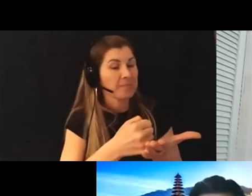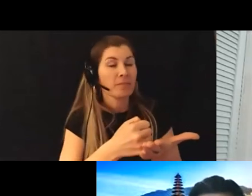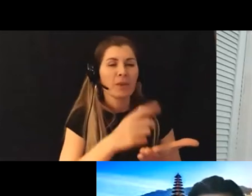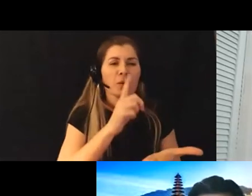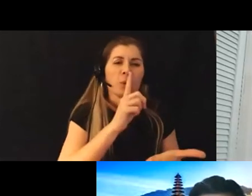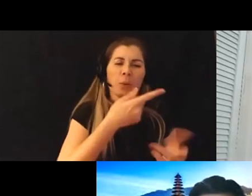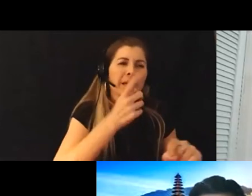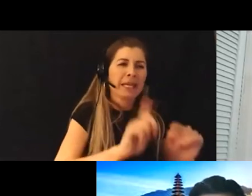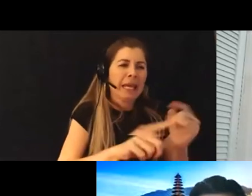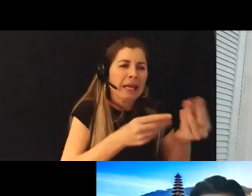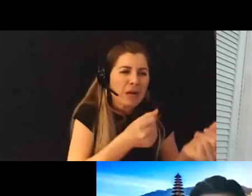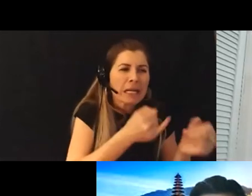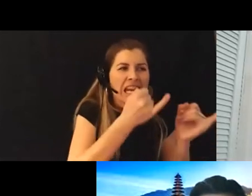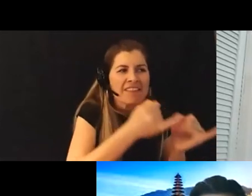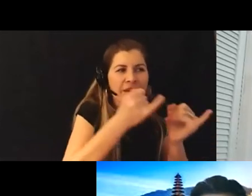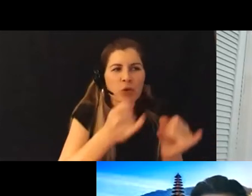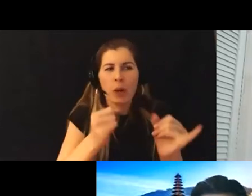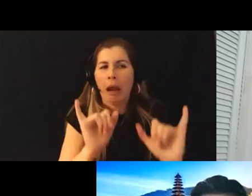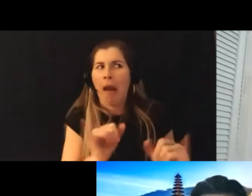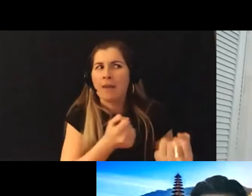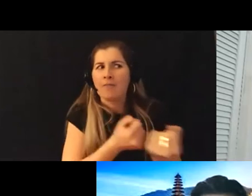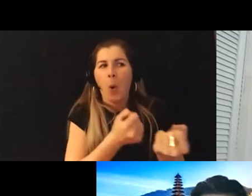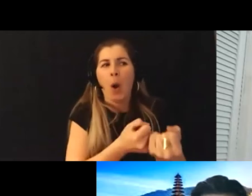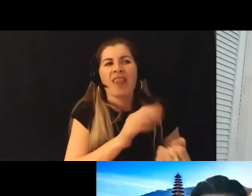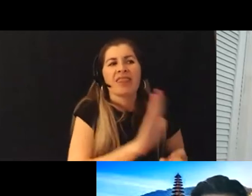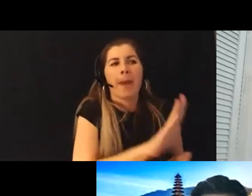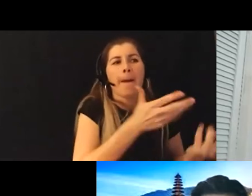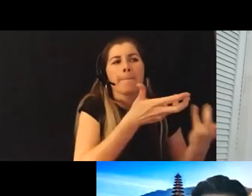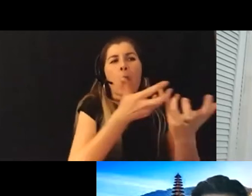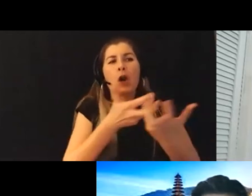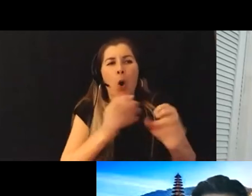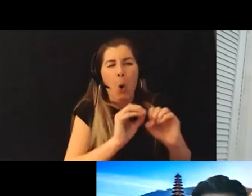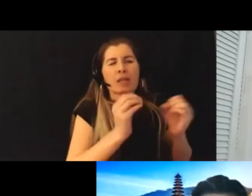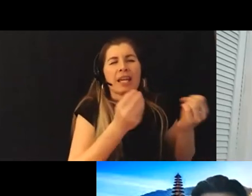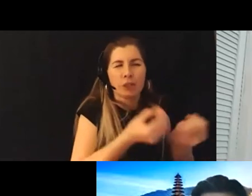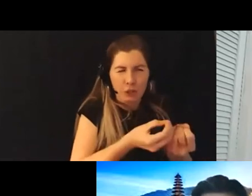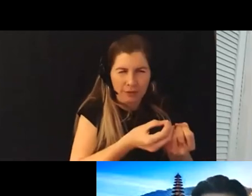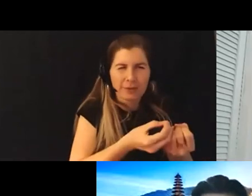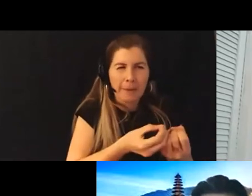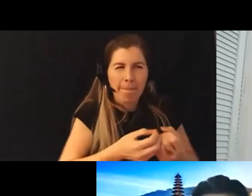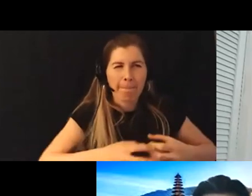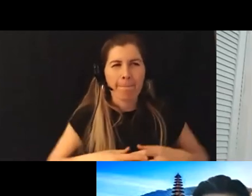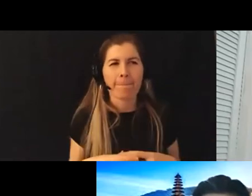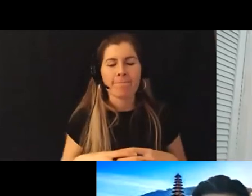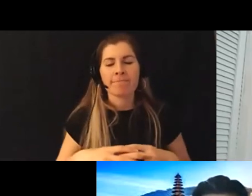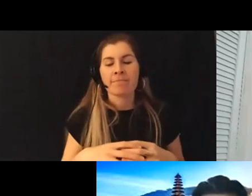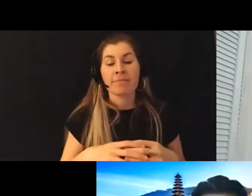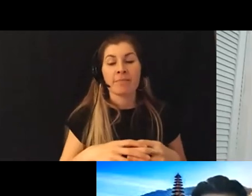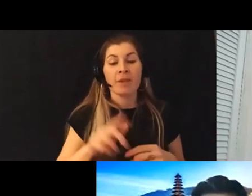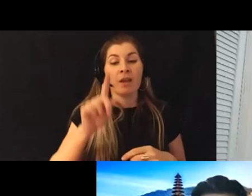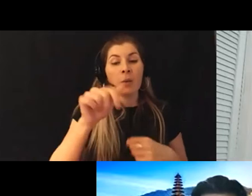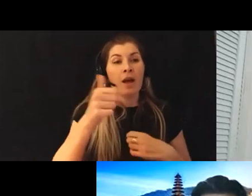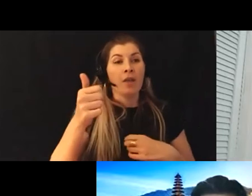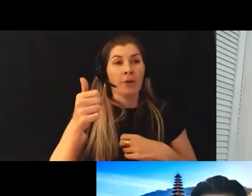teaching artists directly, we can fund partnerships with teaching artists. The other thing I wanted to